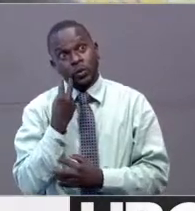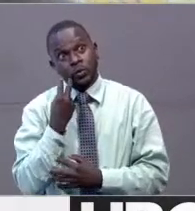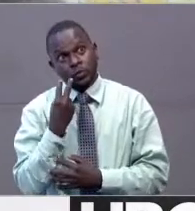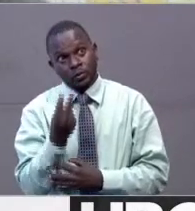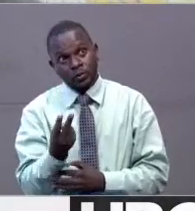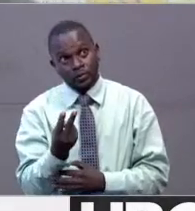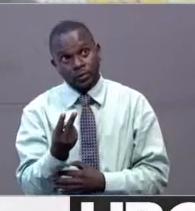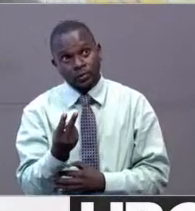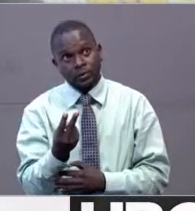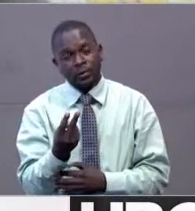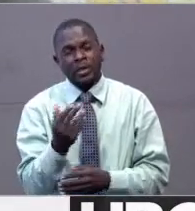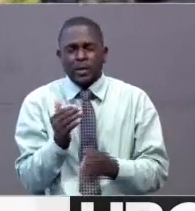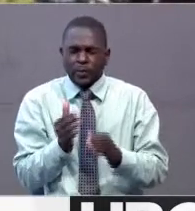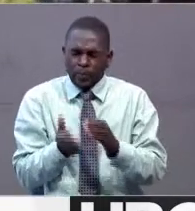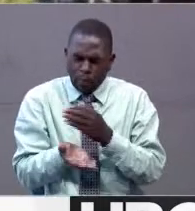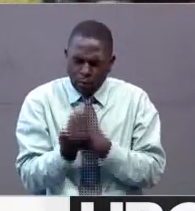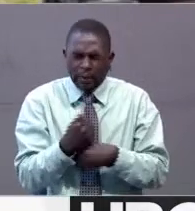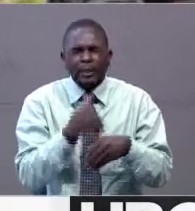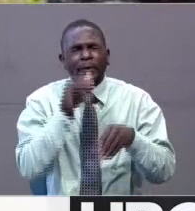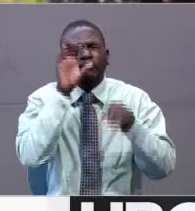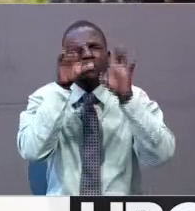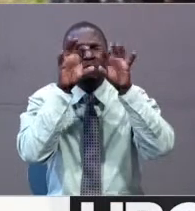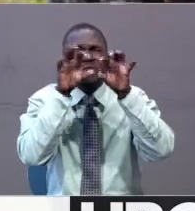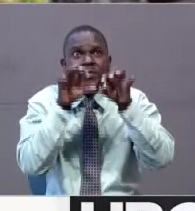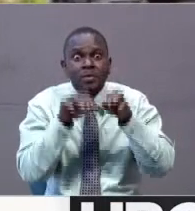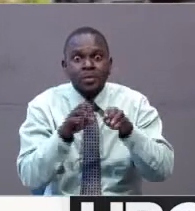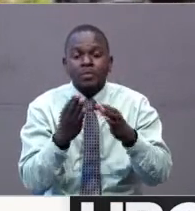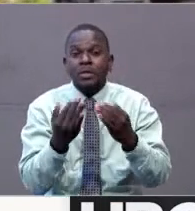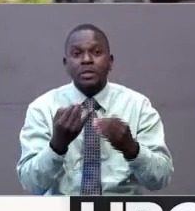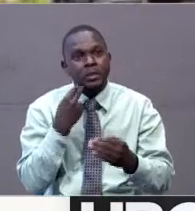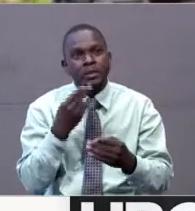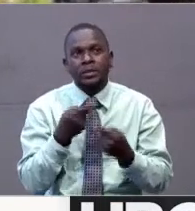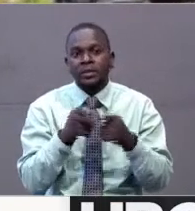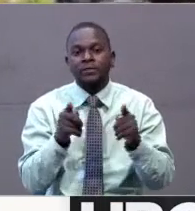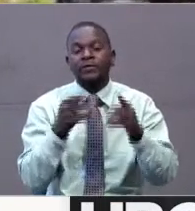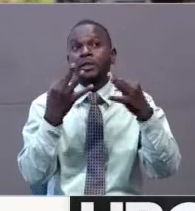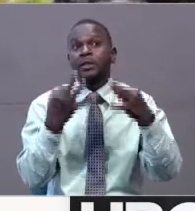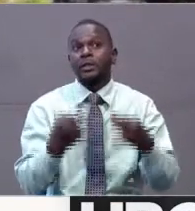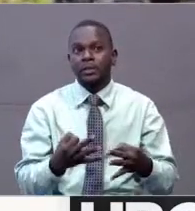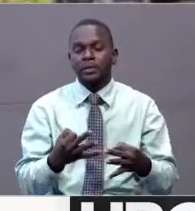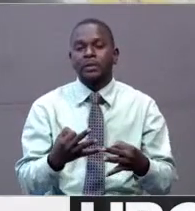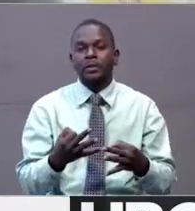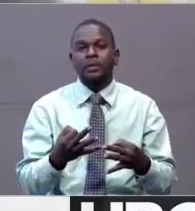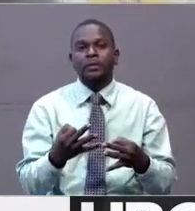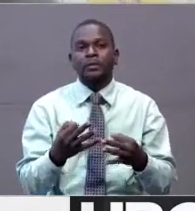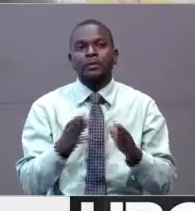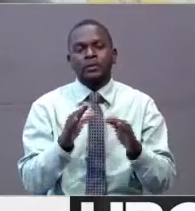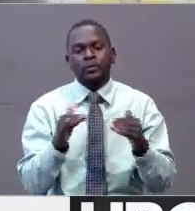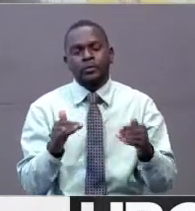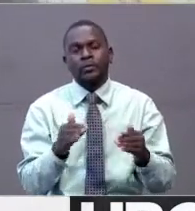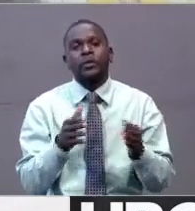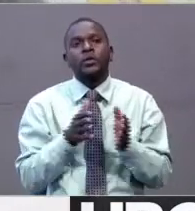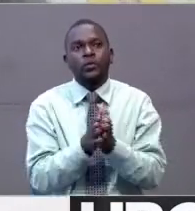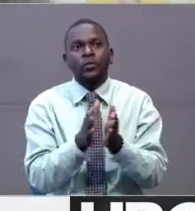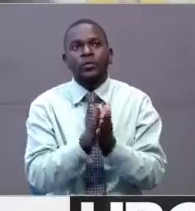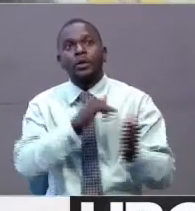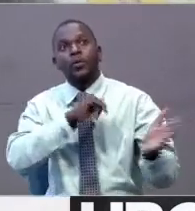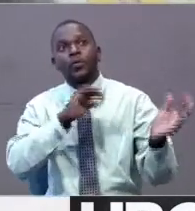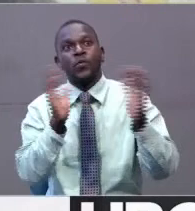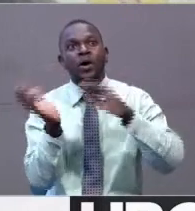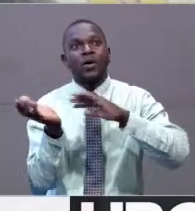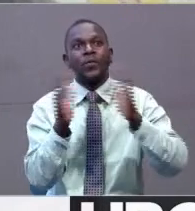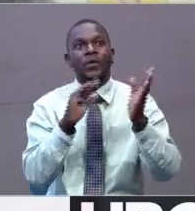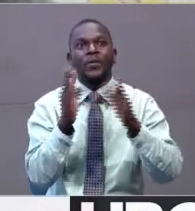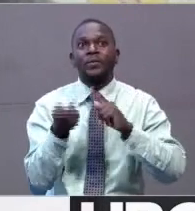We used to see fog in the morning. But these days, it's a different story. If you're talking of climate change, you